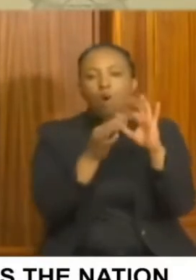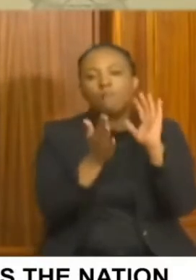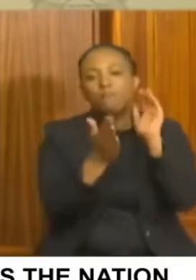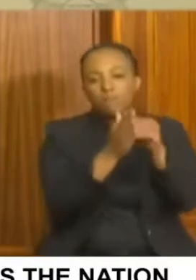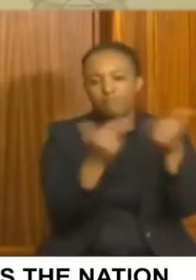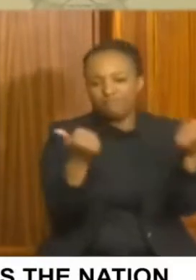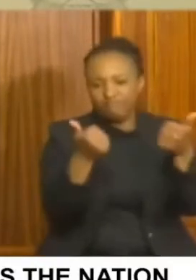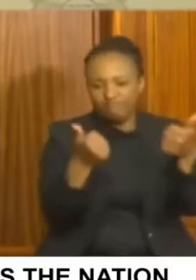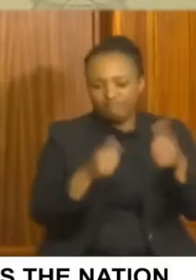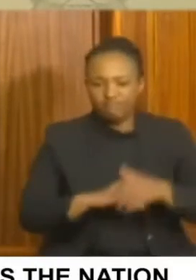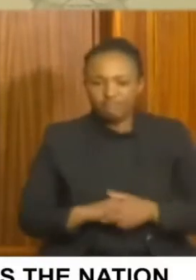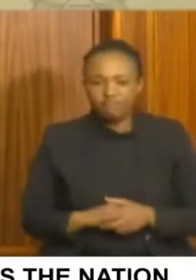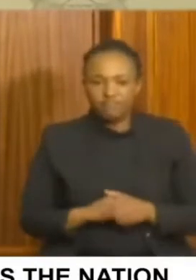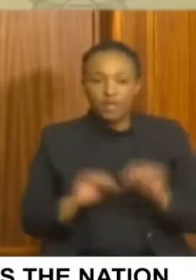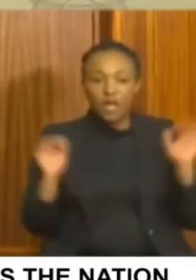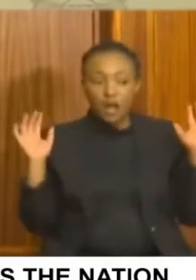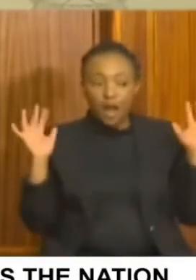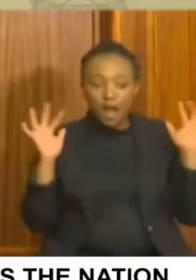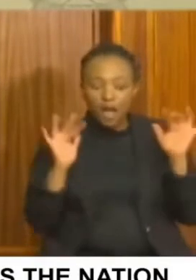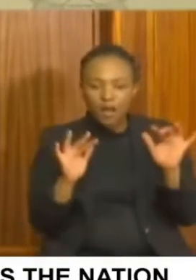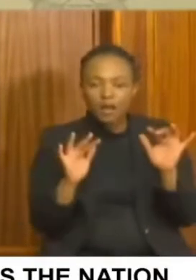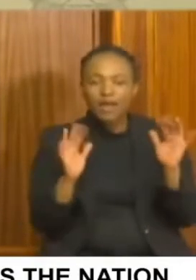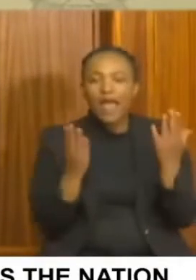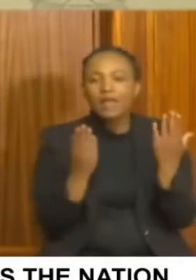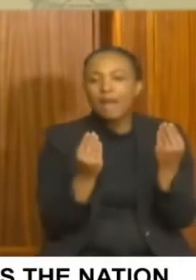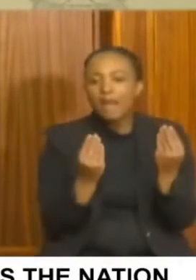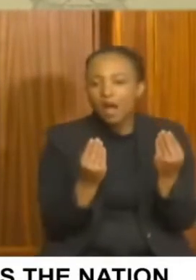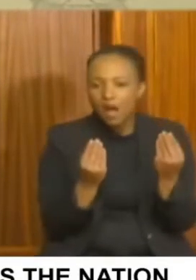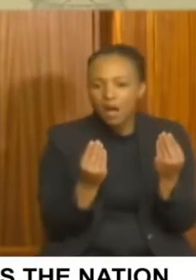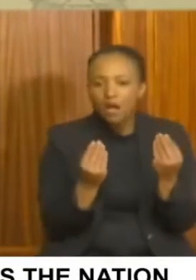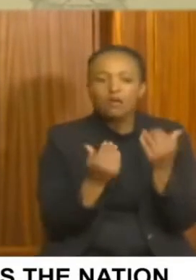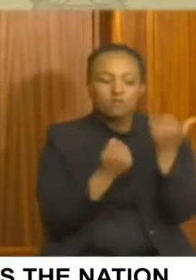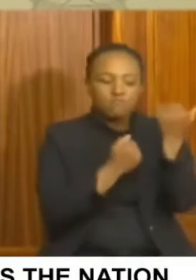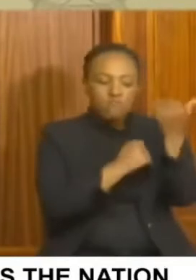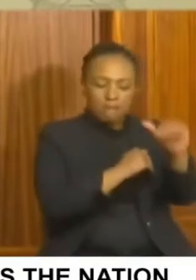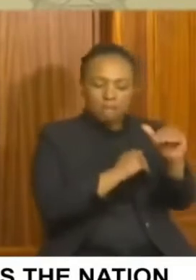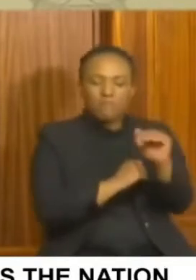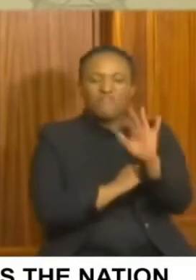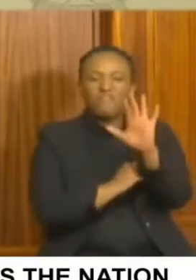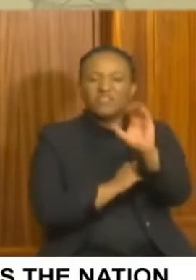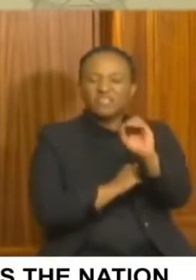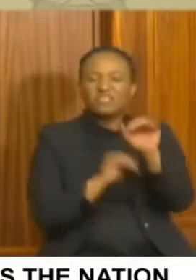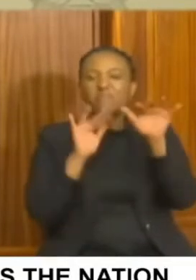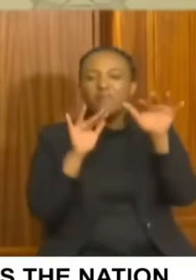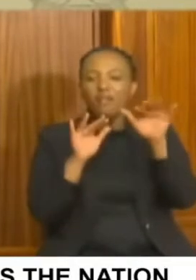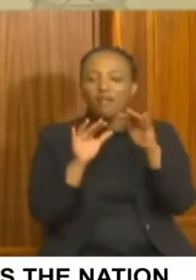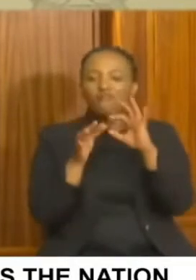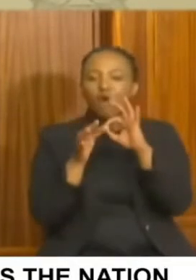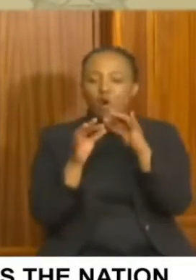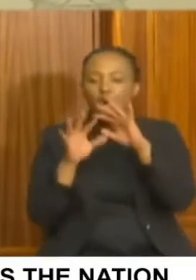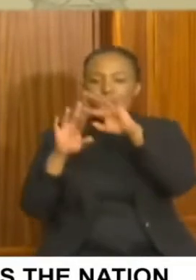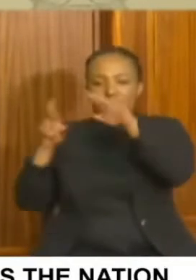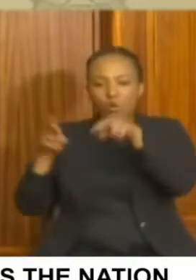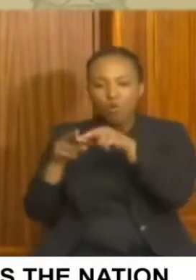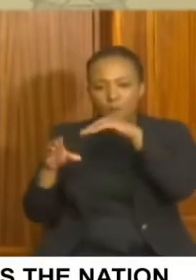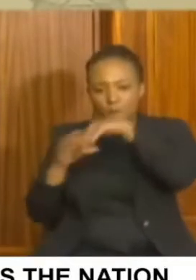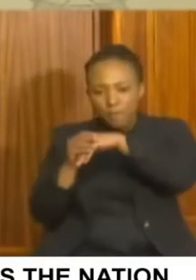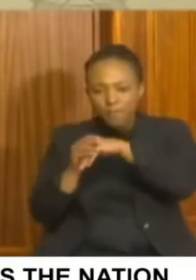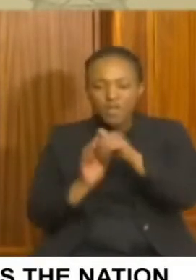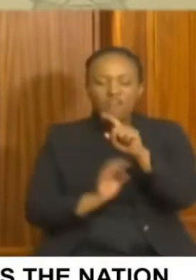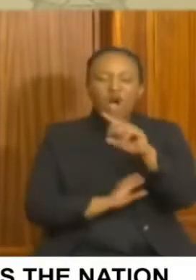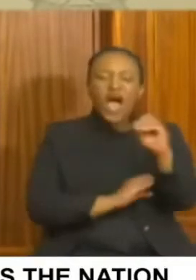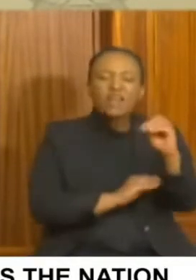All gatherings will be limited to a maximum of 50 people indoors and 100